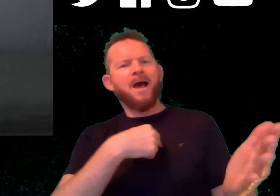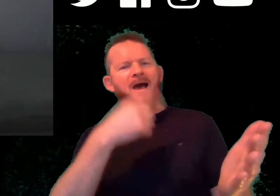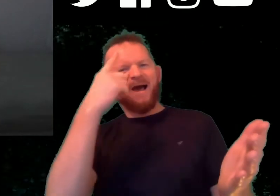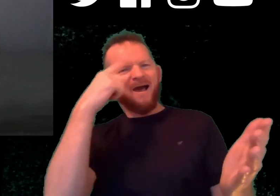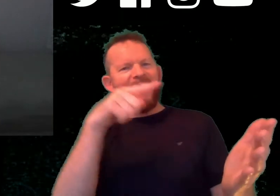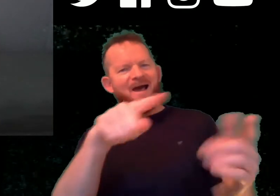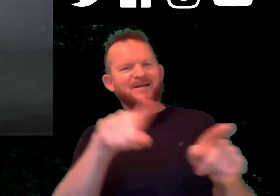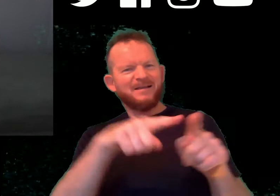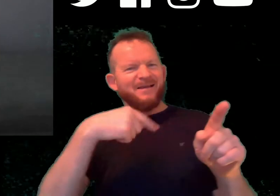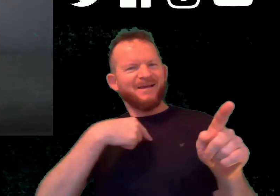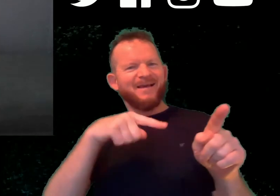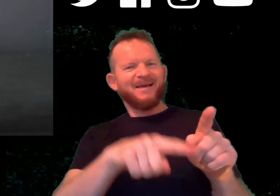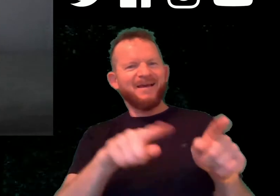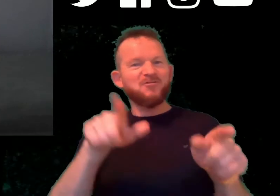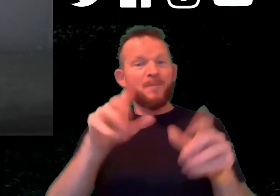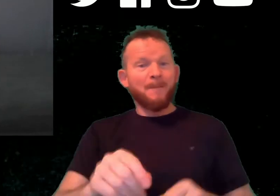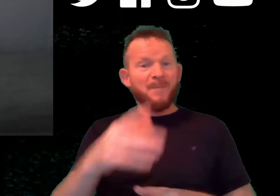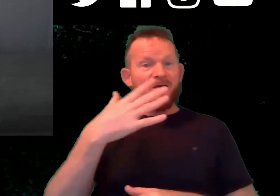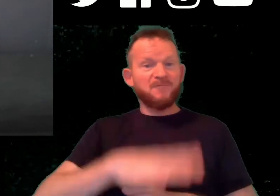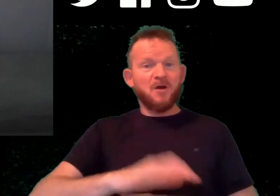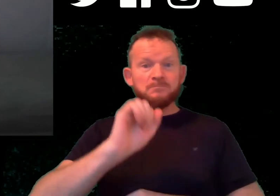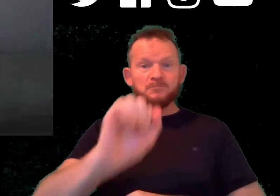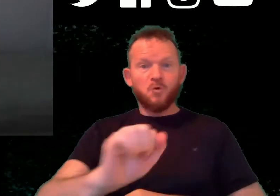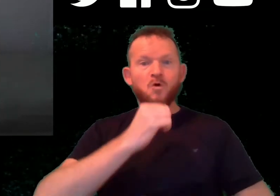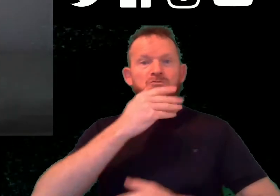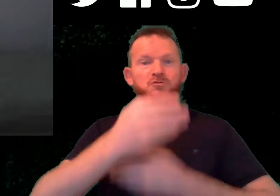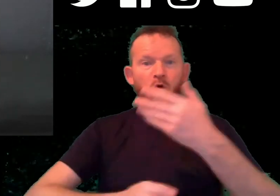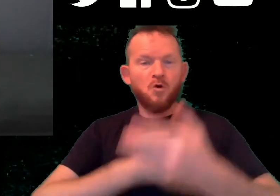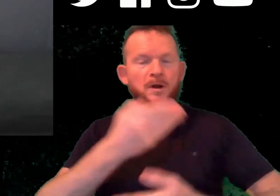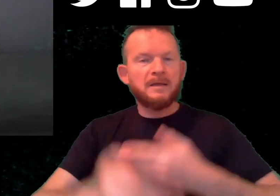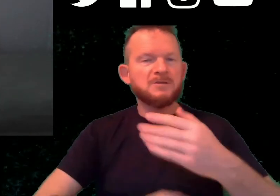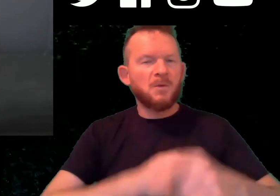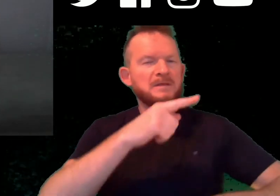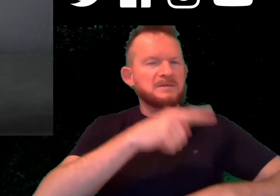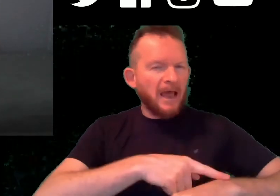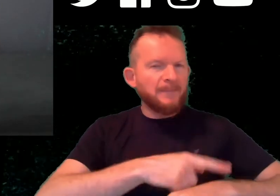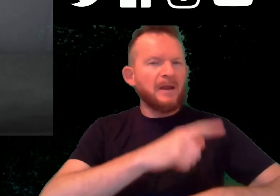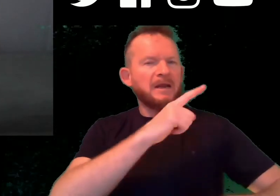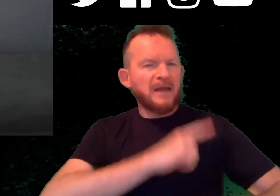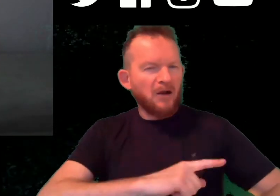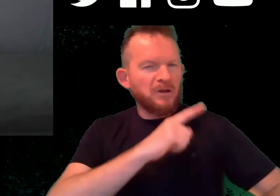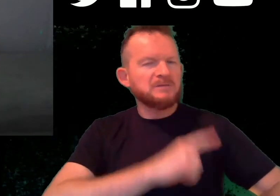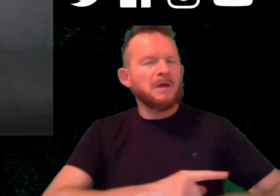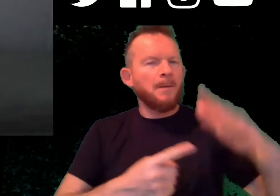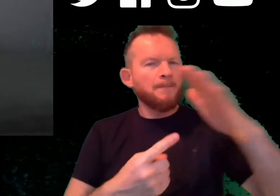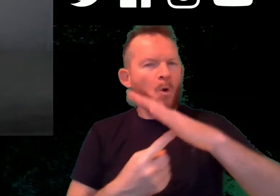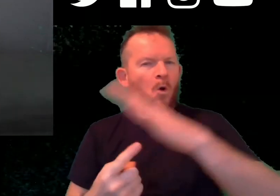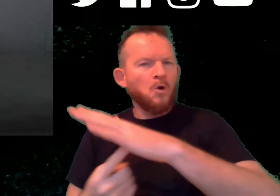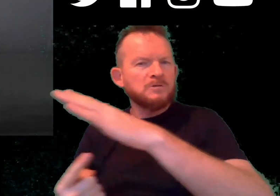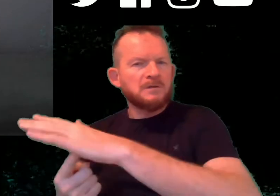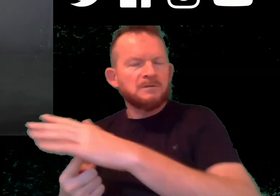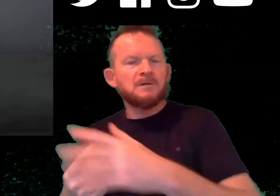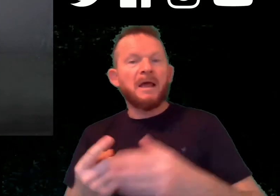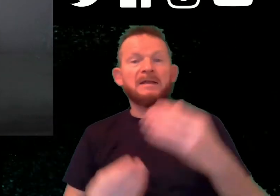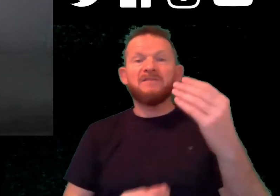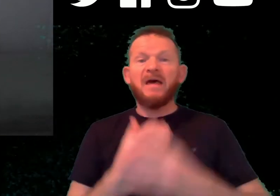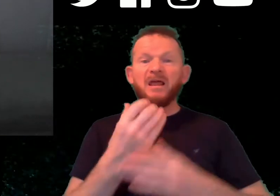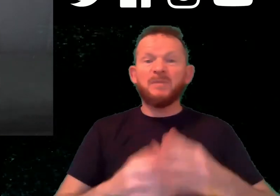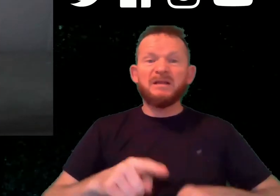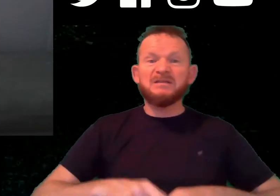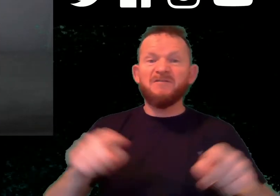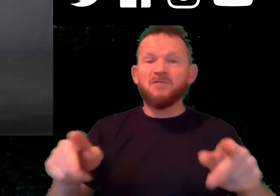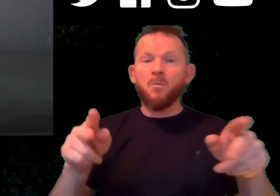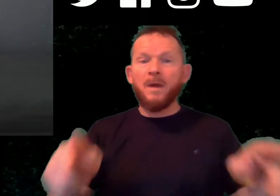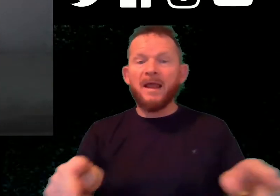identify with, and remember from your story. So it's important to put the time in to get them right. And you can develop characters in all sorts of